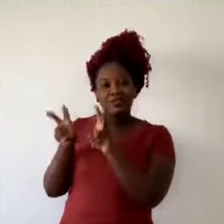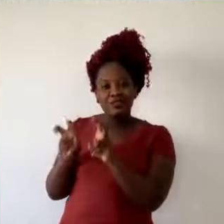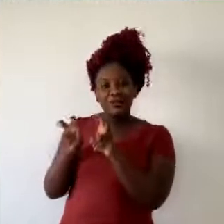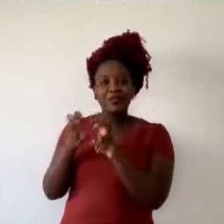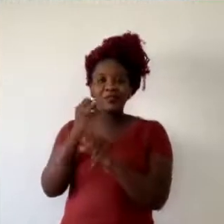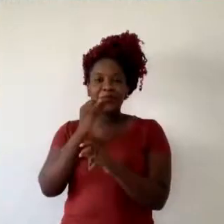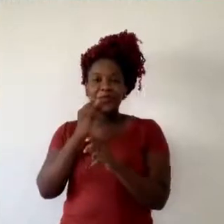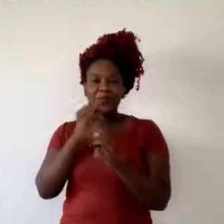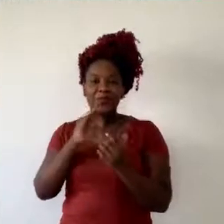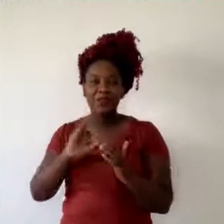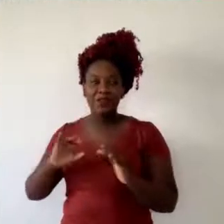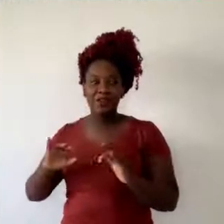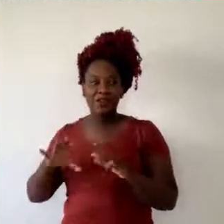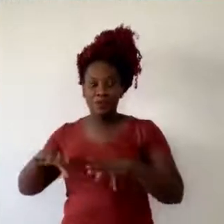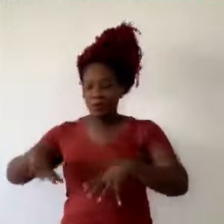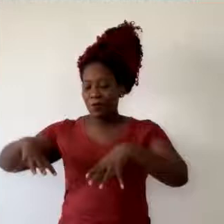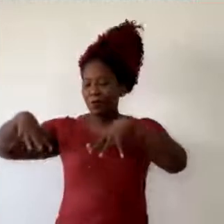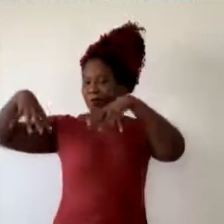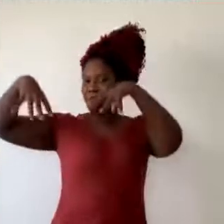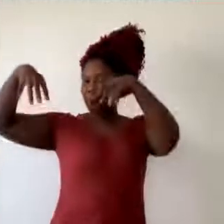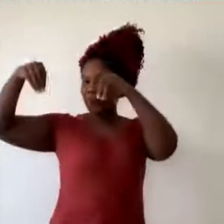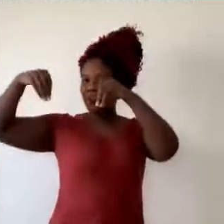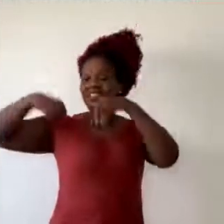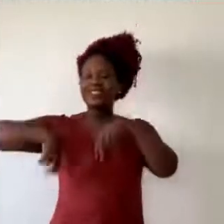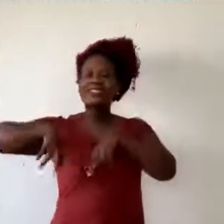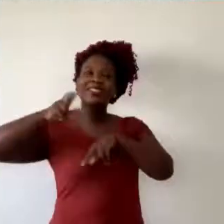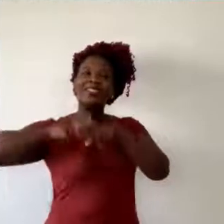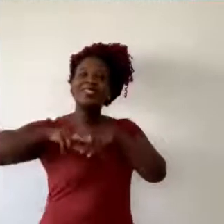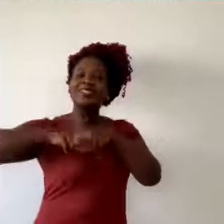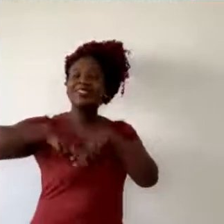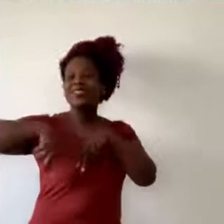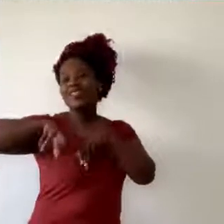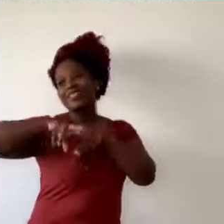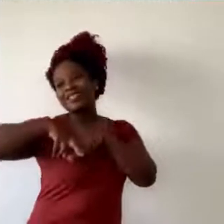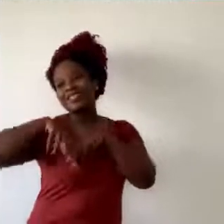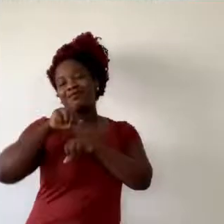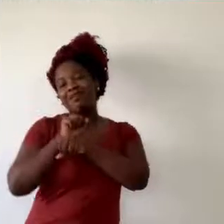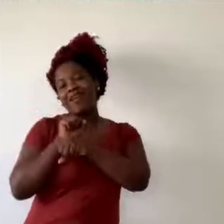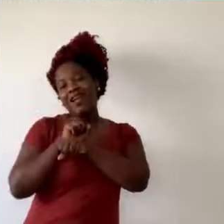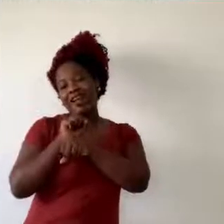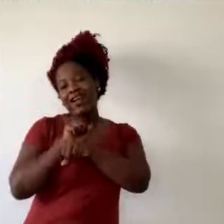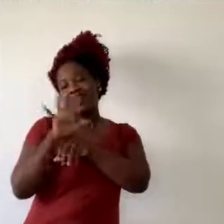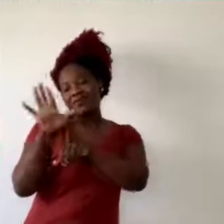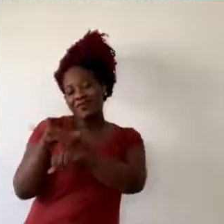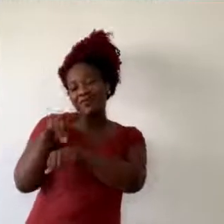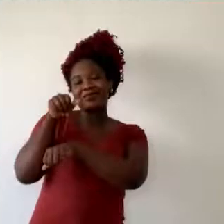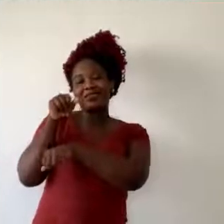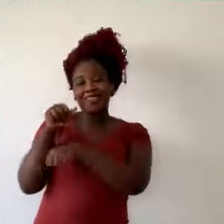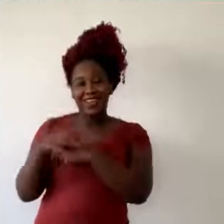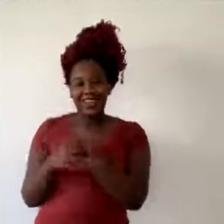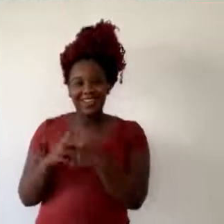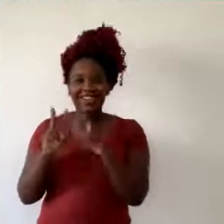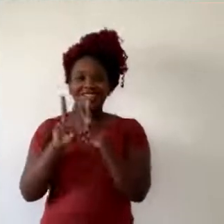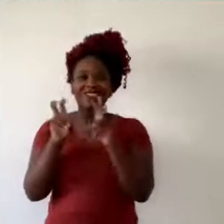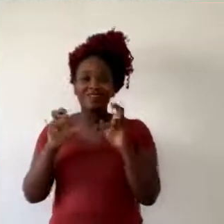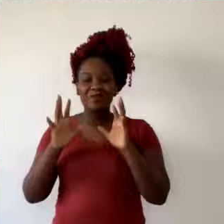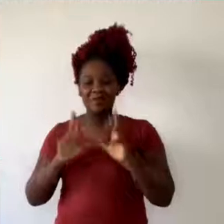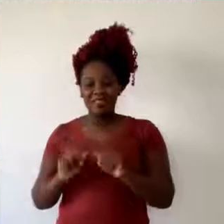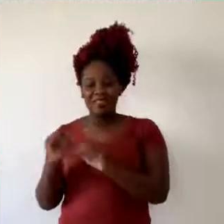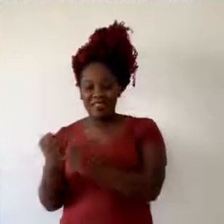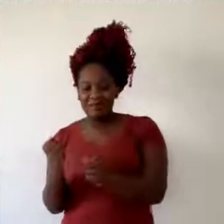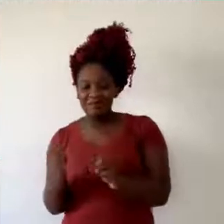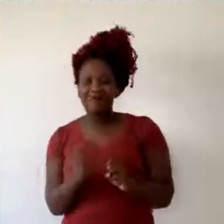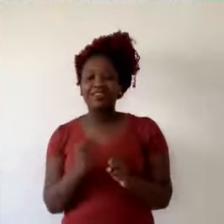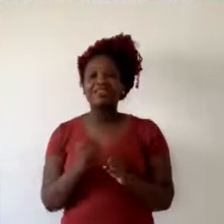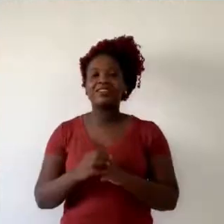we are there in a castle waiting for a prince, and we are motionless about cleanness,